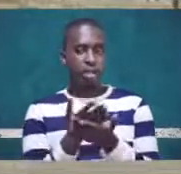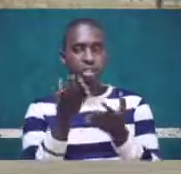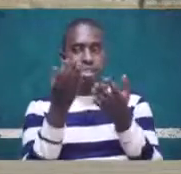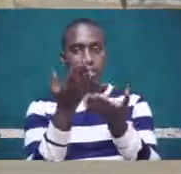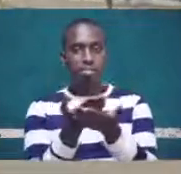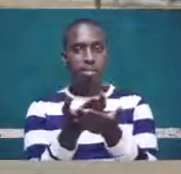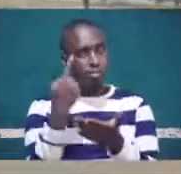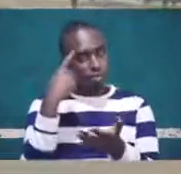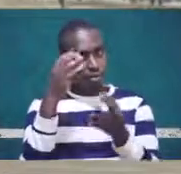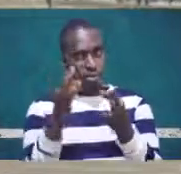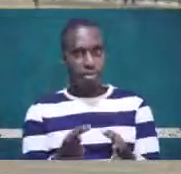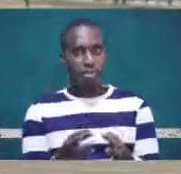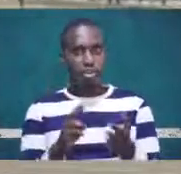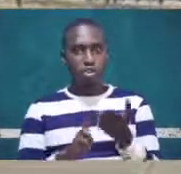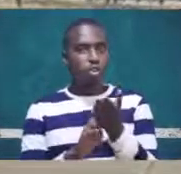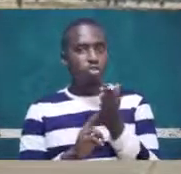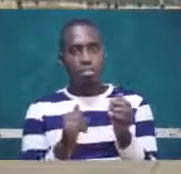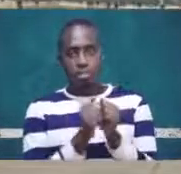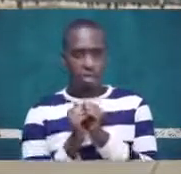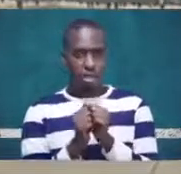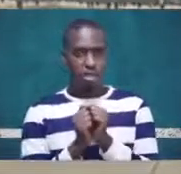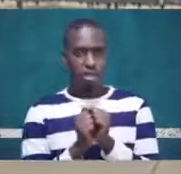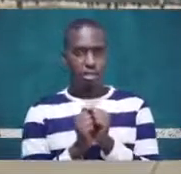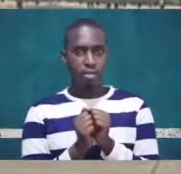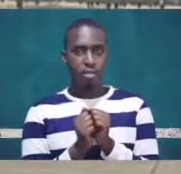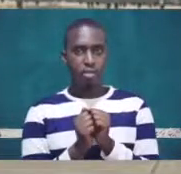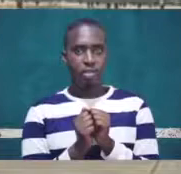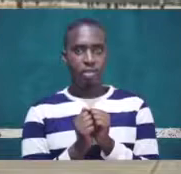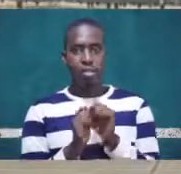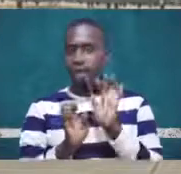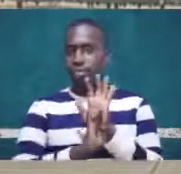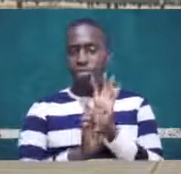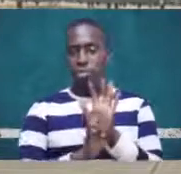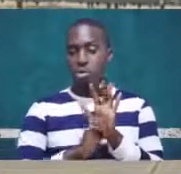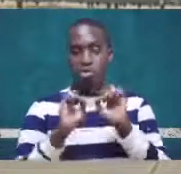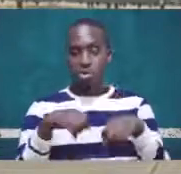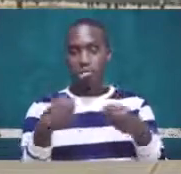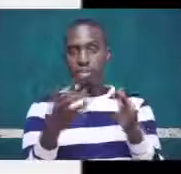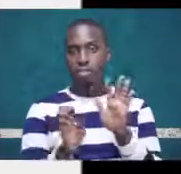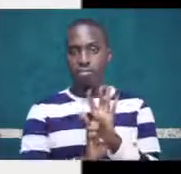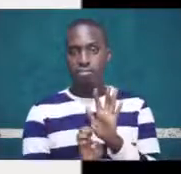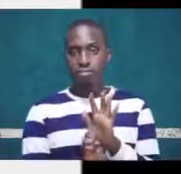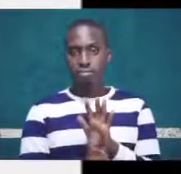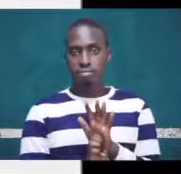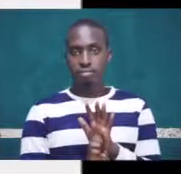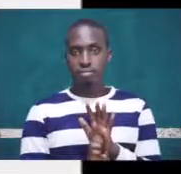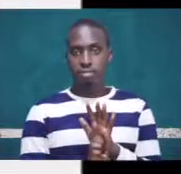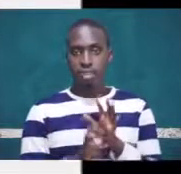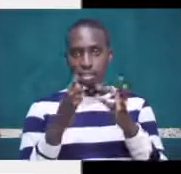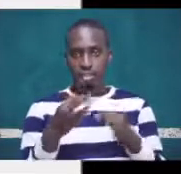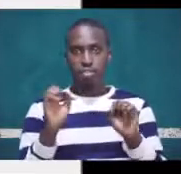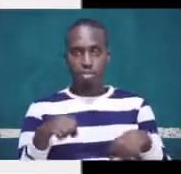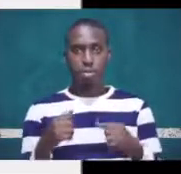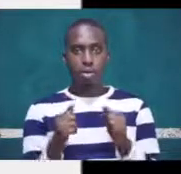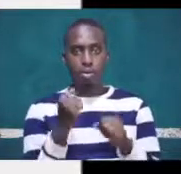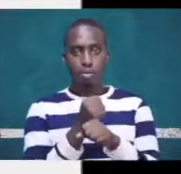for goods that are used together. E.g., we have, you can give me examples, goods that are used together.